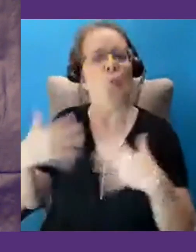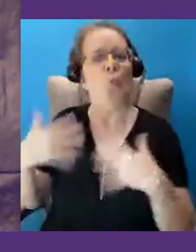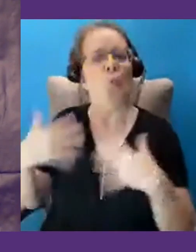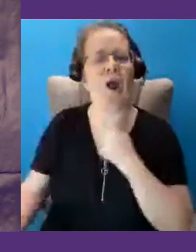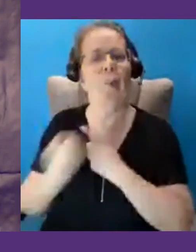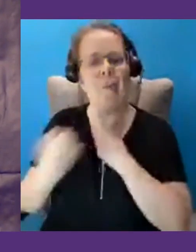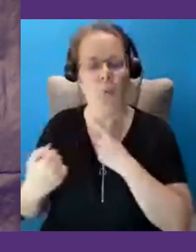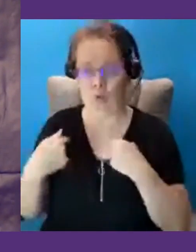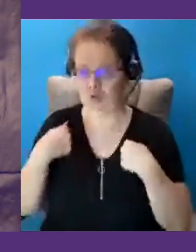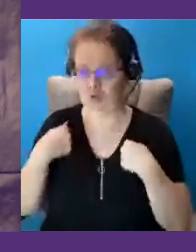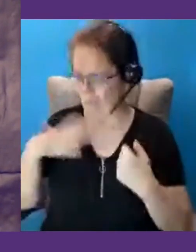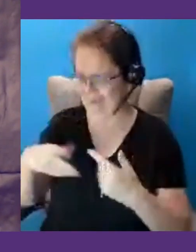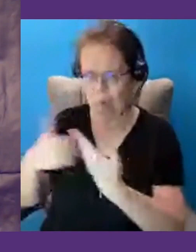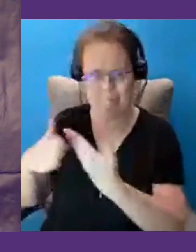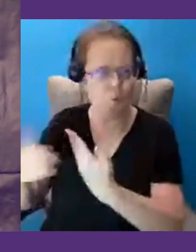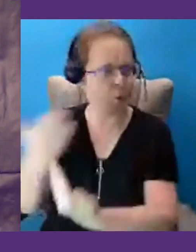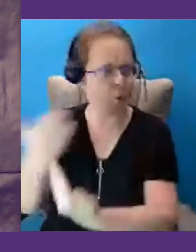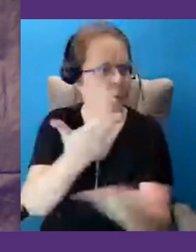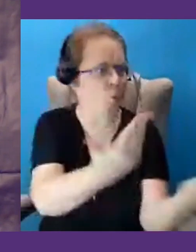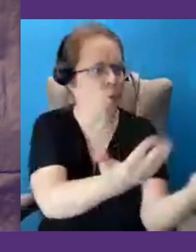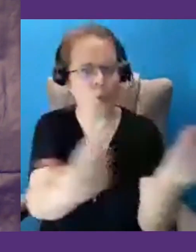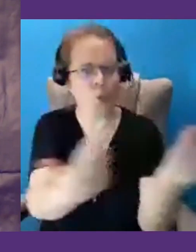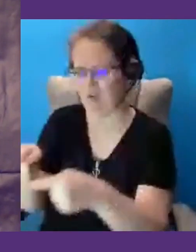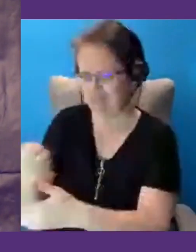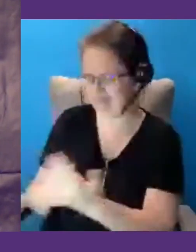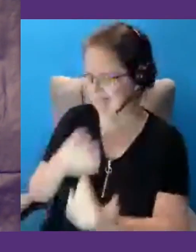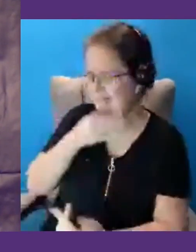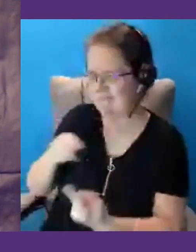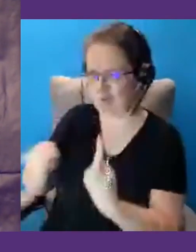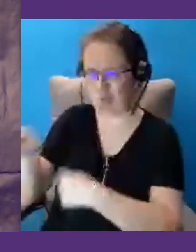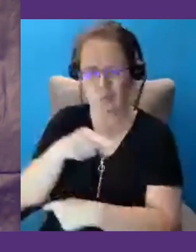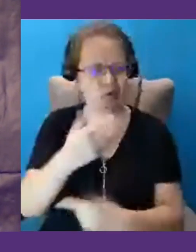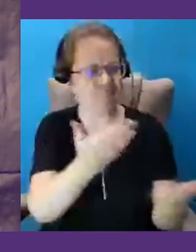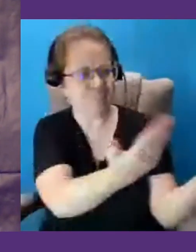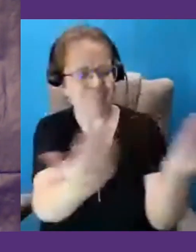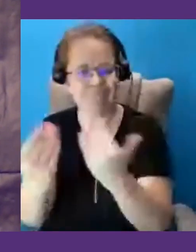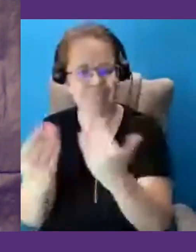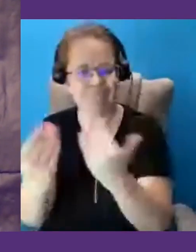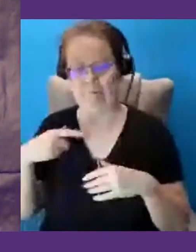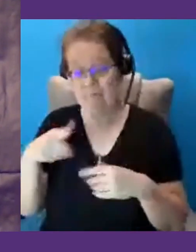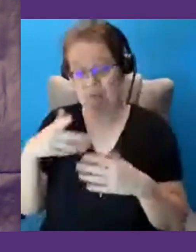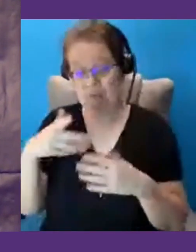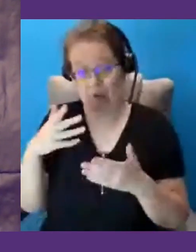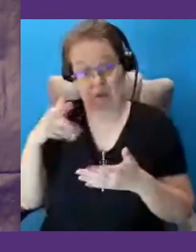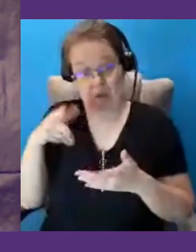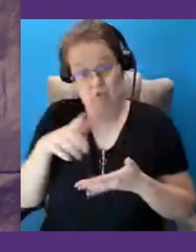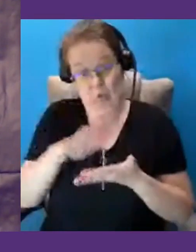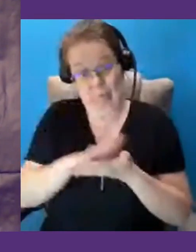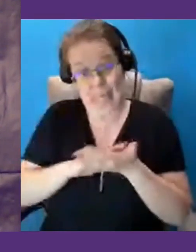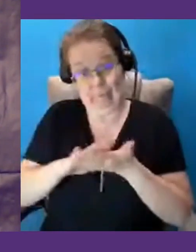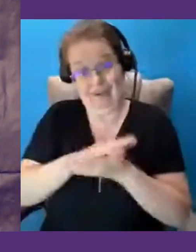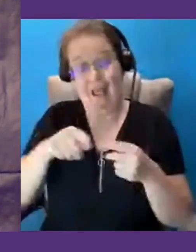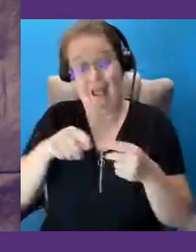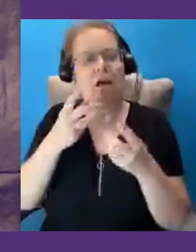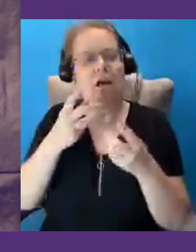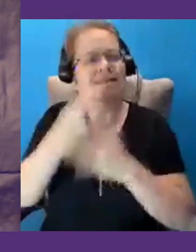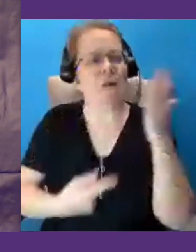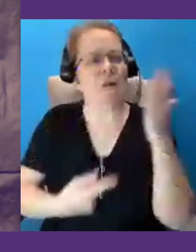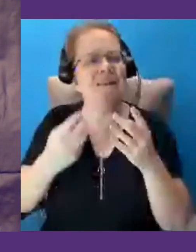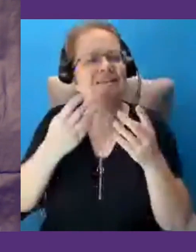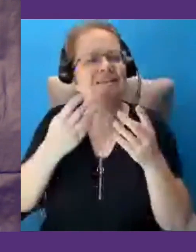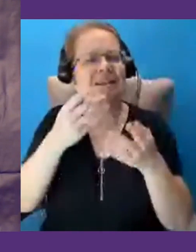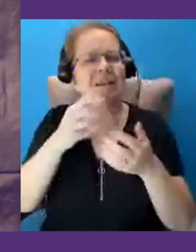these incredibly talented individuals, News UK created the Disability Journalism Forum this year. It was the first ever